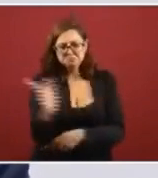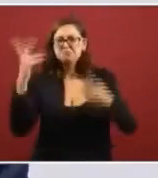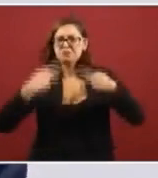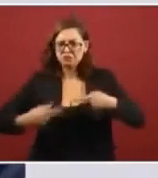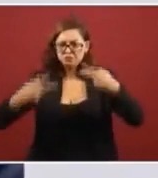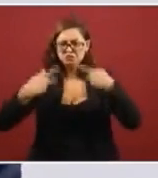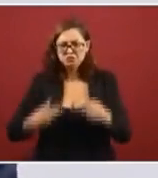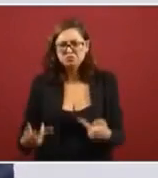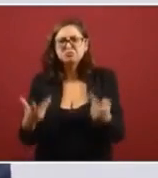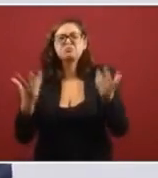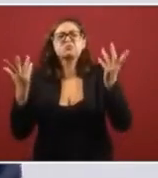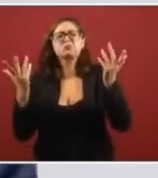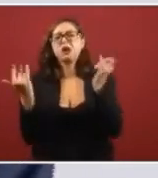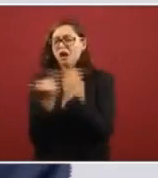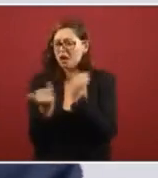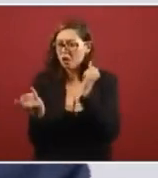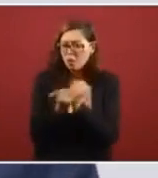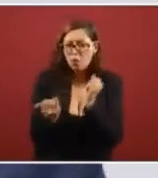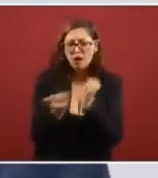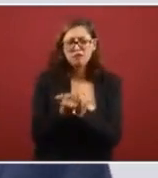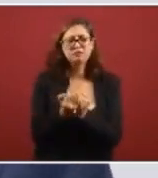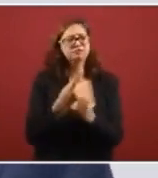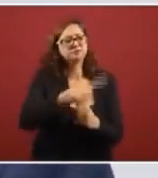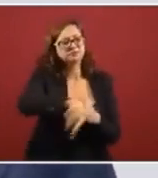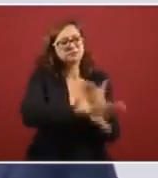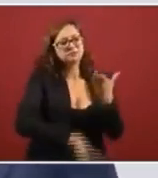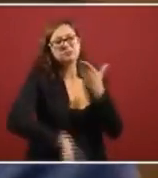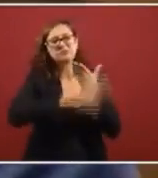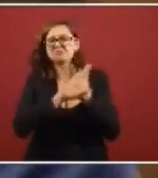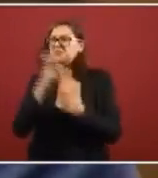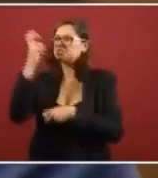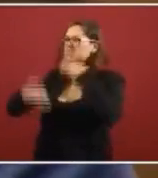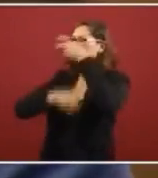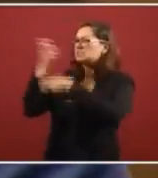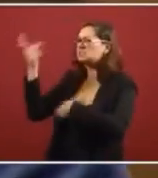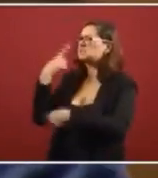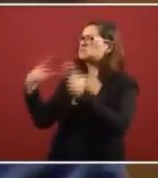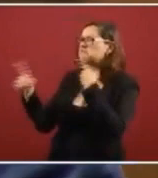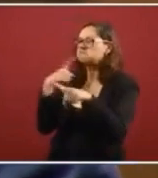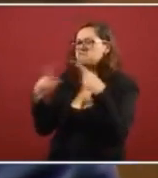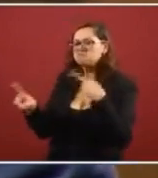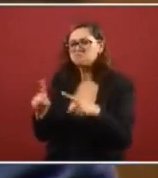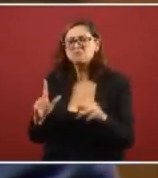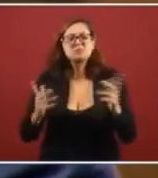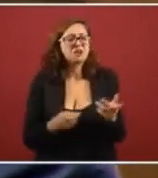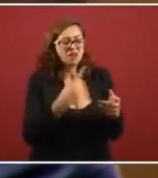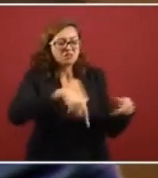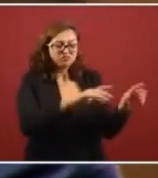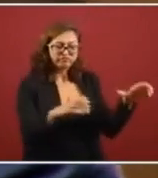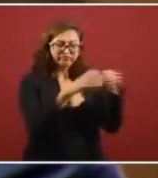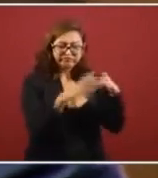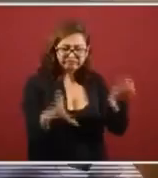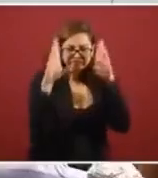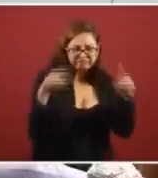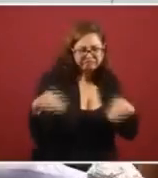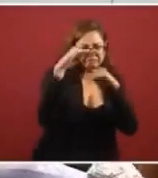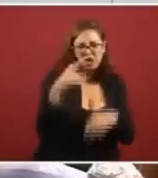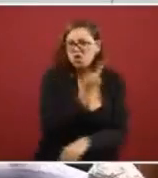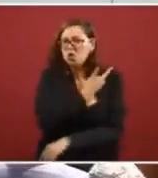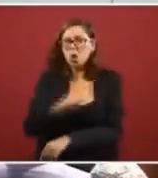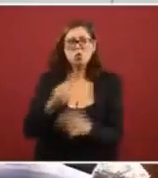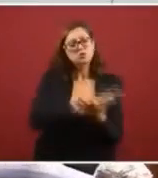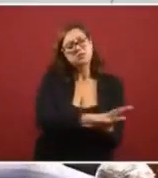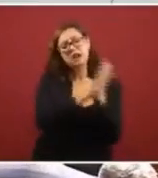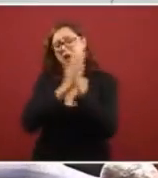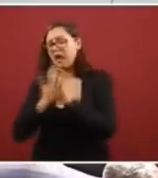citizens nor do we exclaim from our or the claims for mark opposers